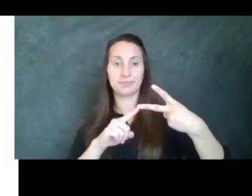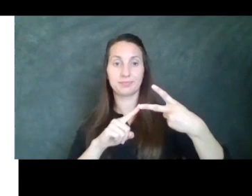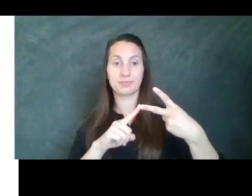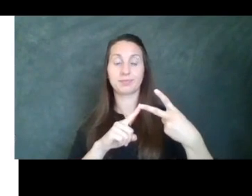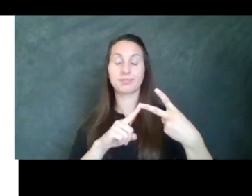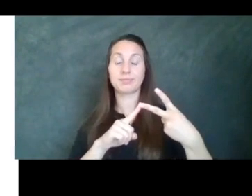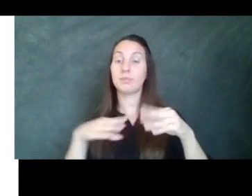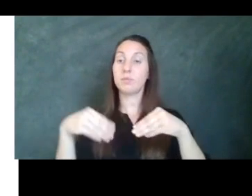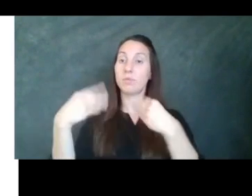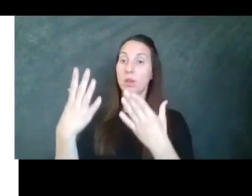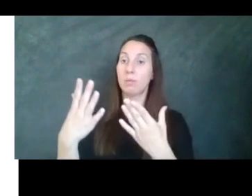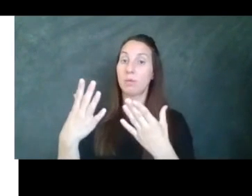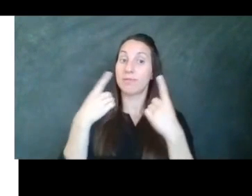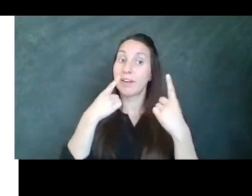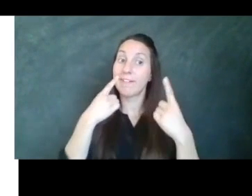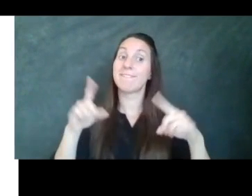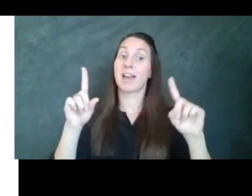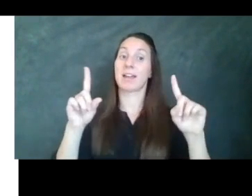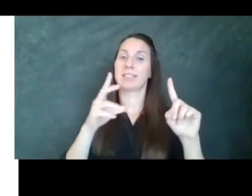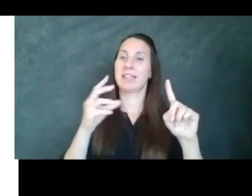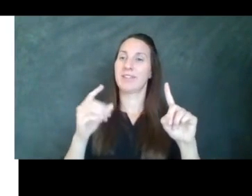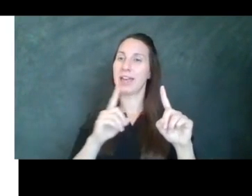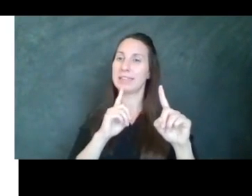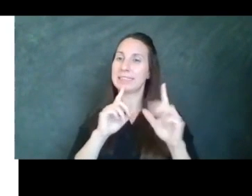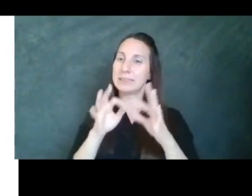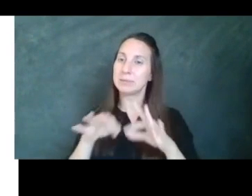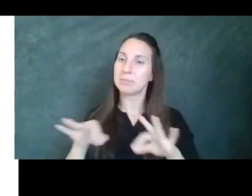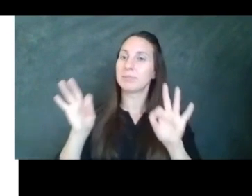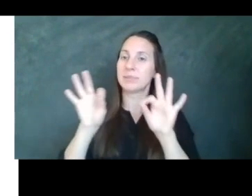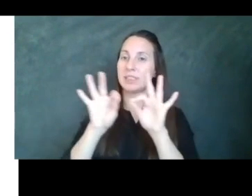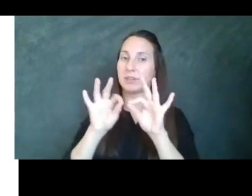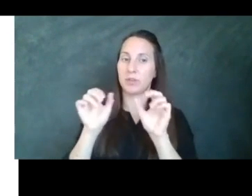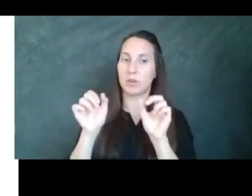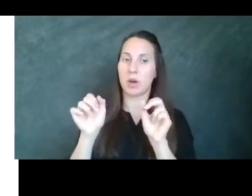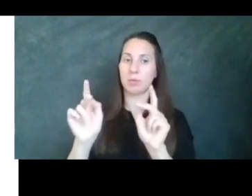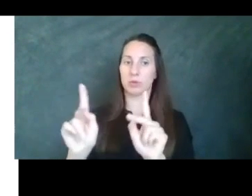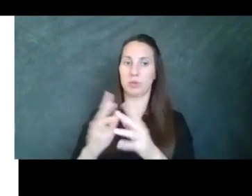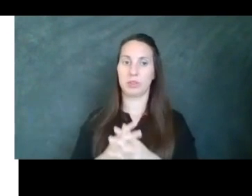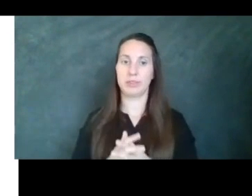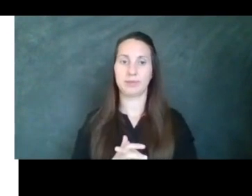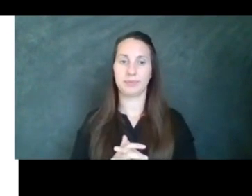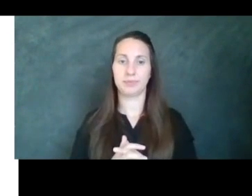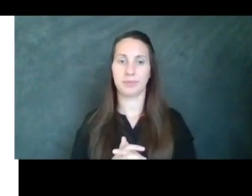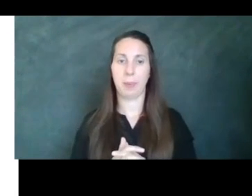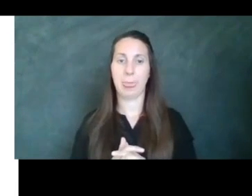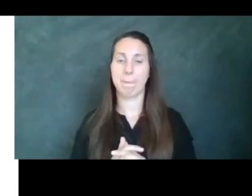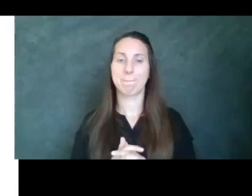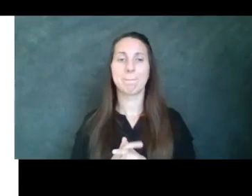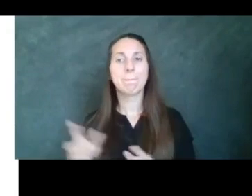provide effective and meaningful opportunity. You'll